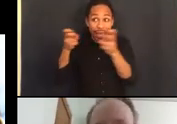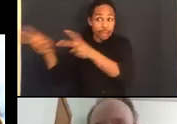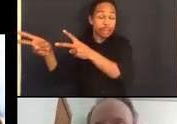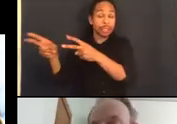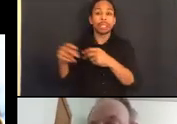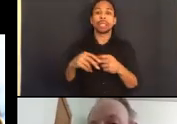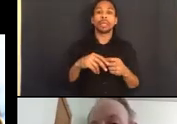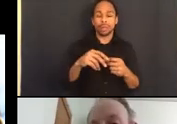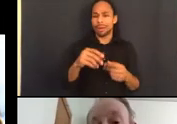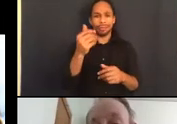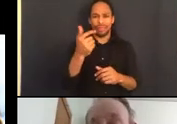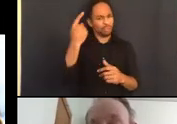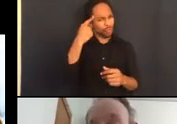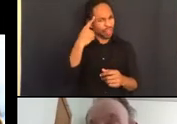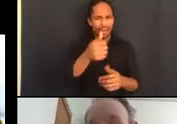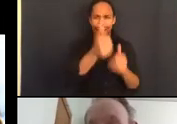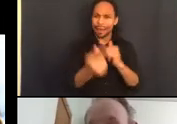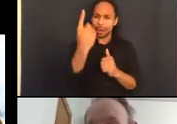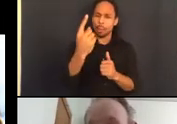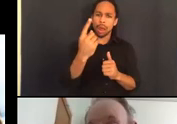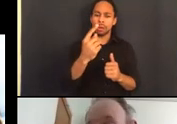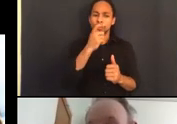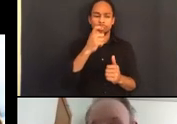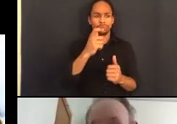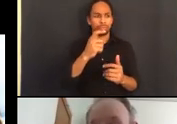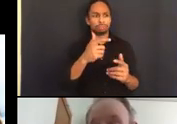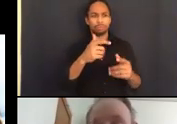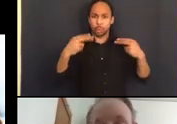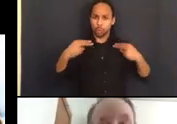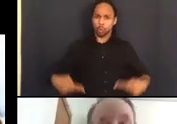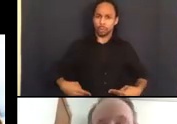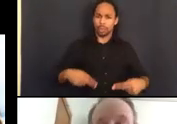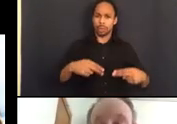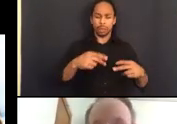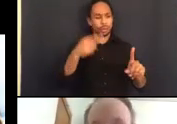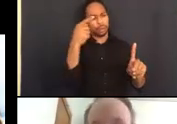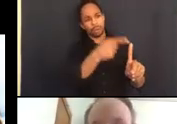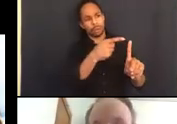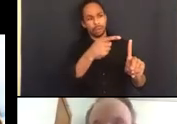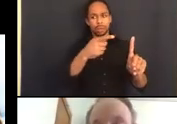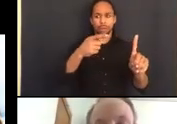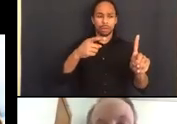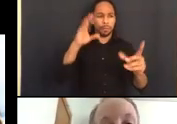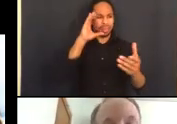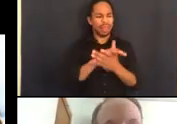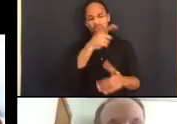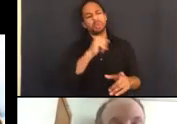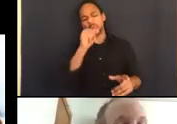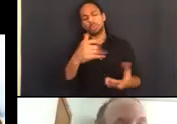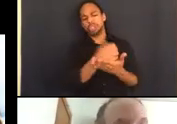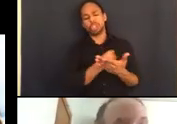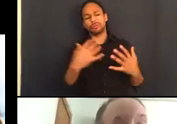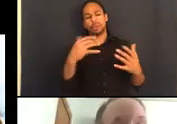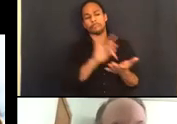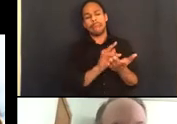anyone is less than deserving of healthcare access or life itself is eugenics. And any efforts to